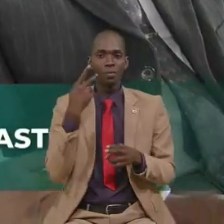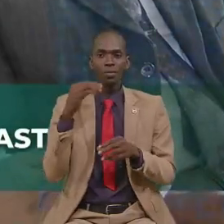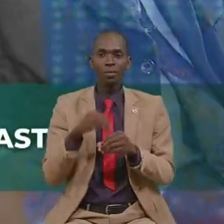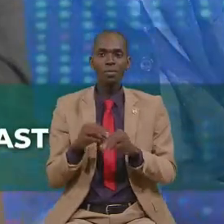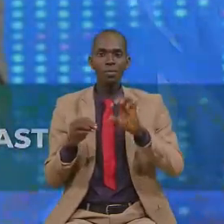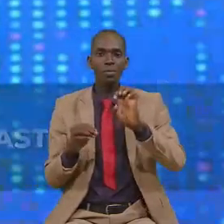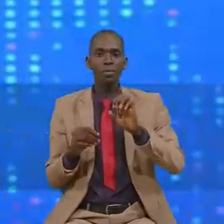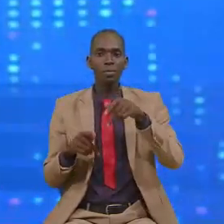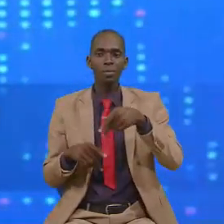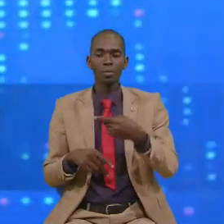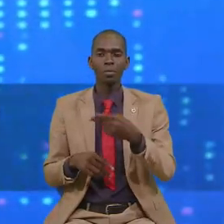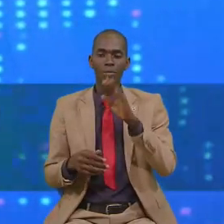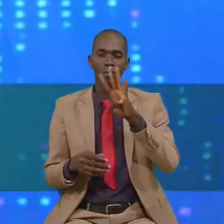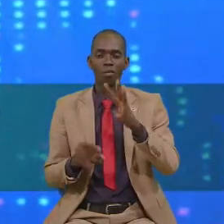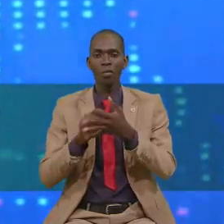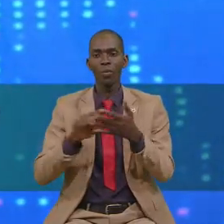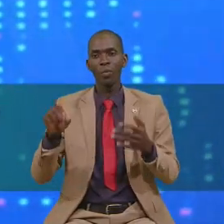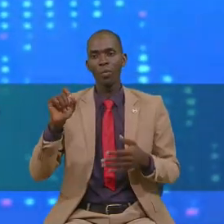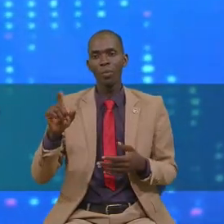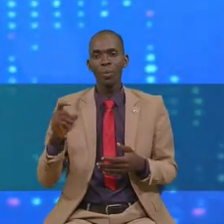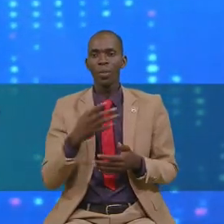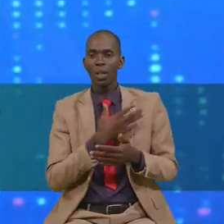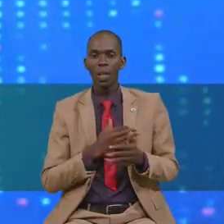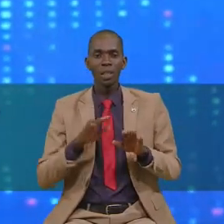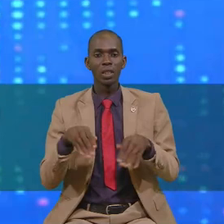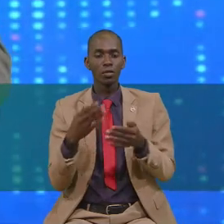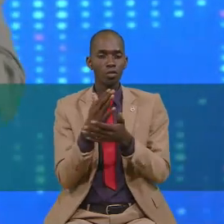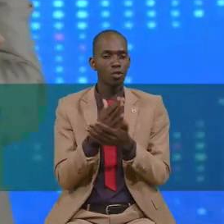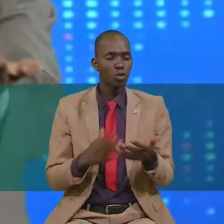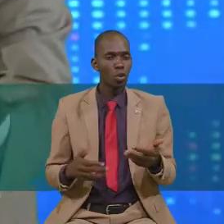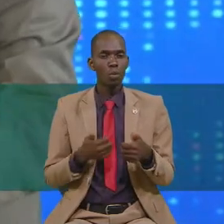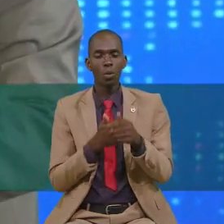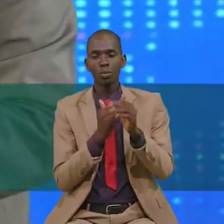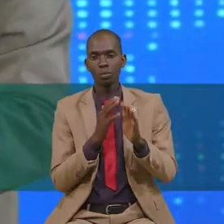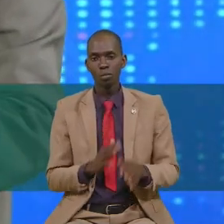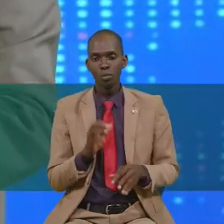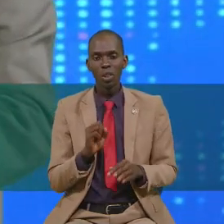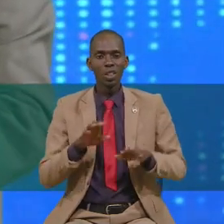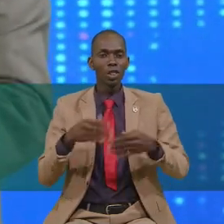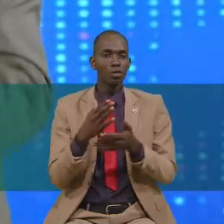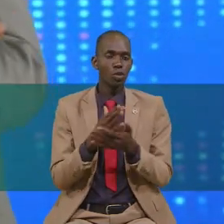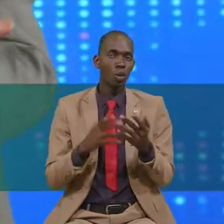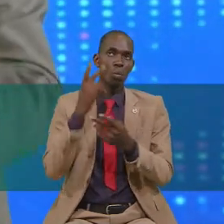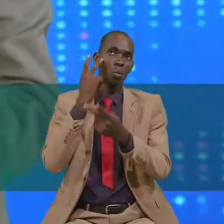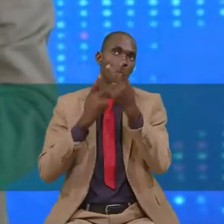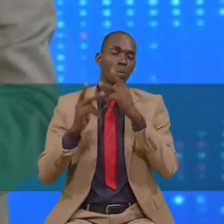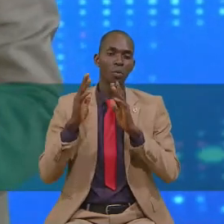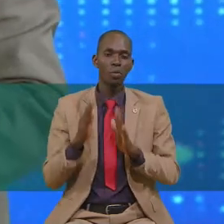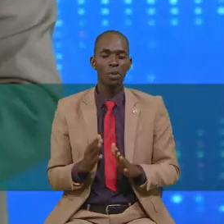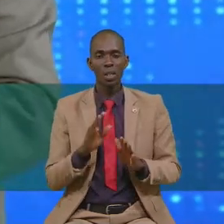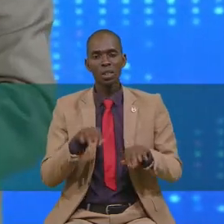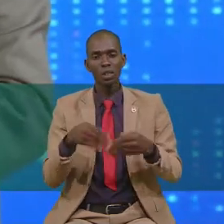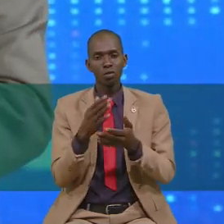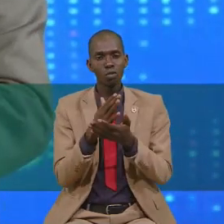4 verse 11, and he gave some apostles, and he gave some prophets, and he gave